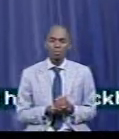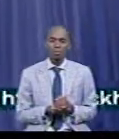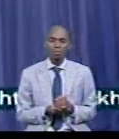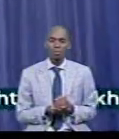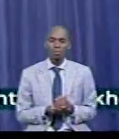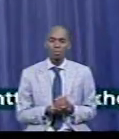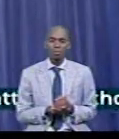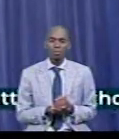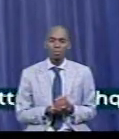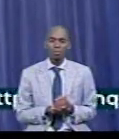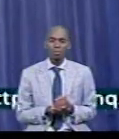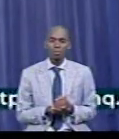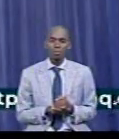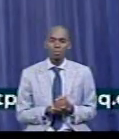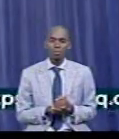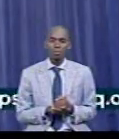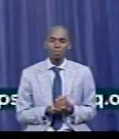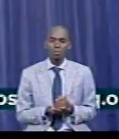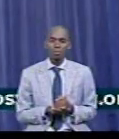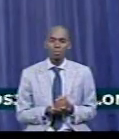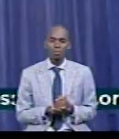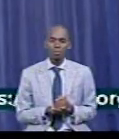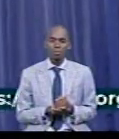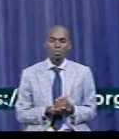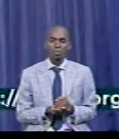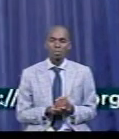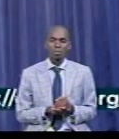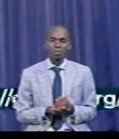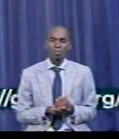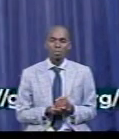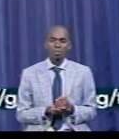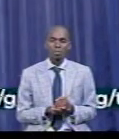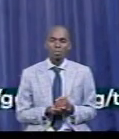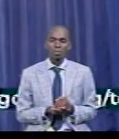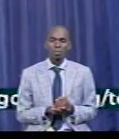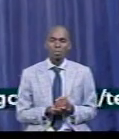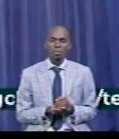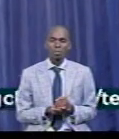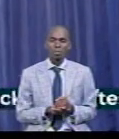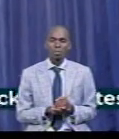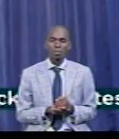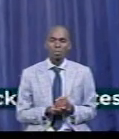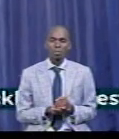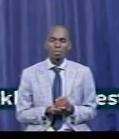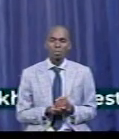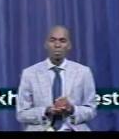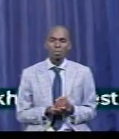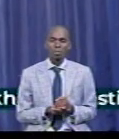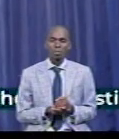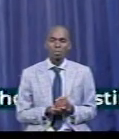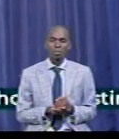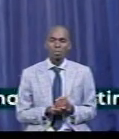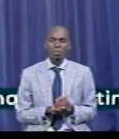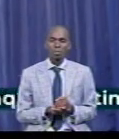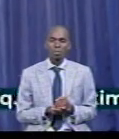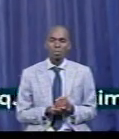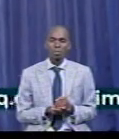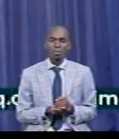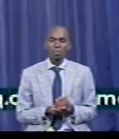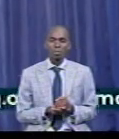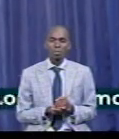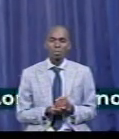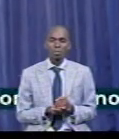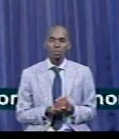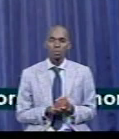na Babu Sumin CNA, my betty minty min pajamin sound cossero. I fear nay ya